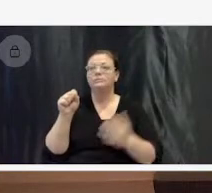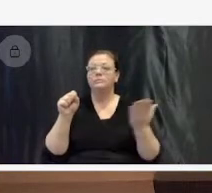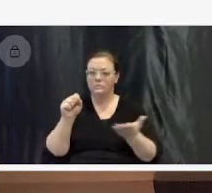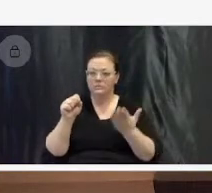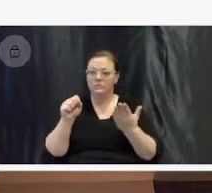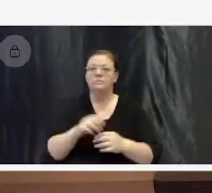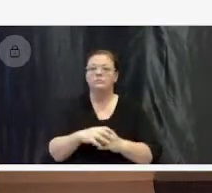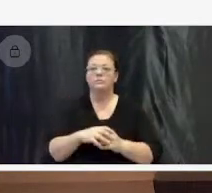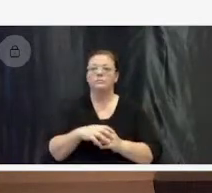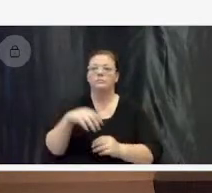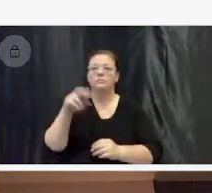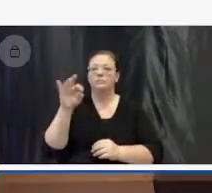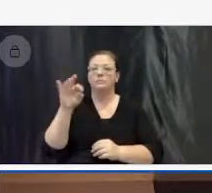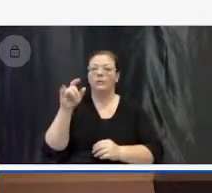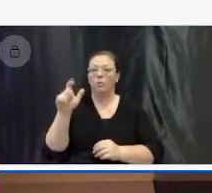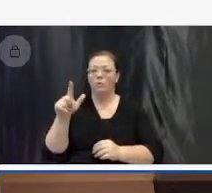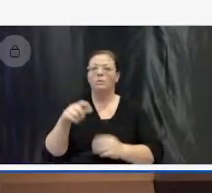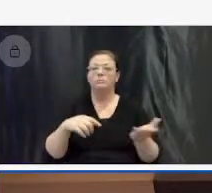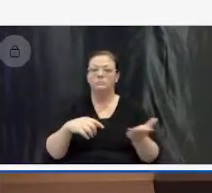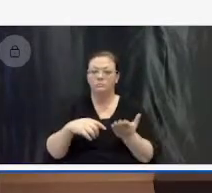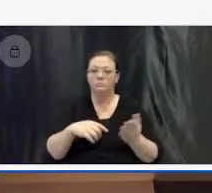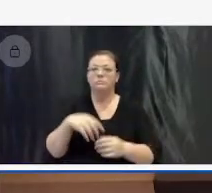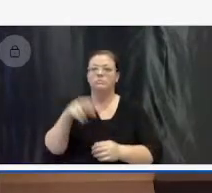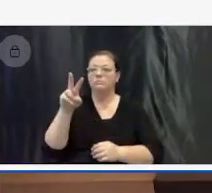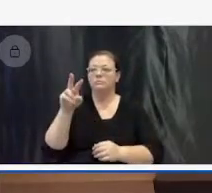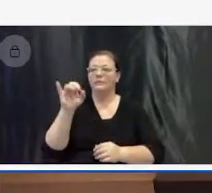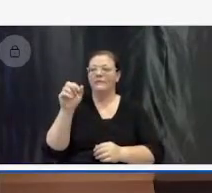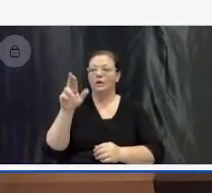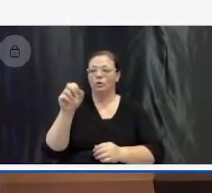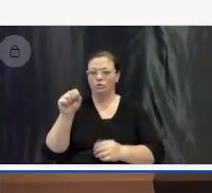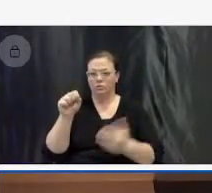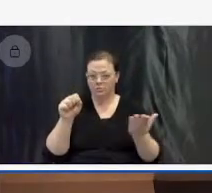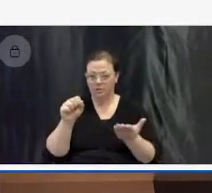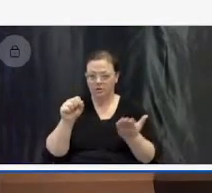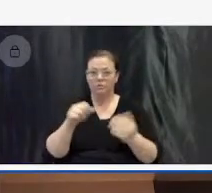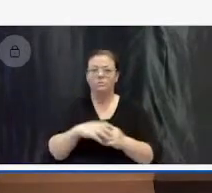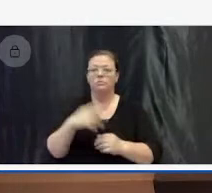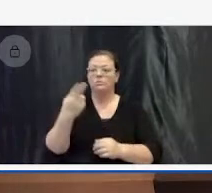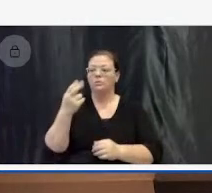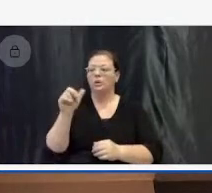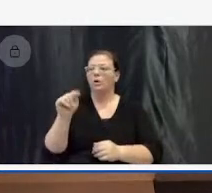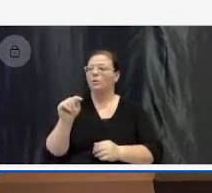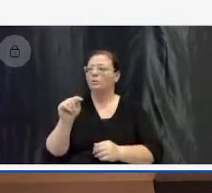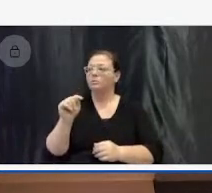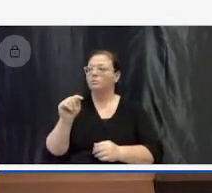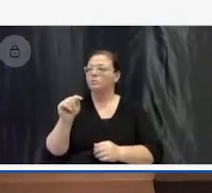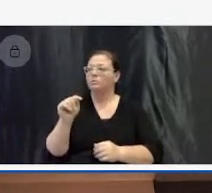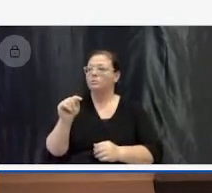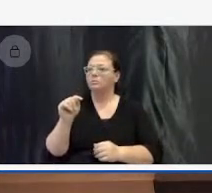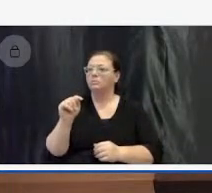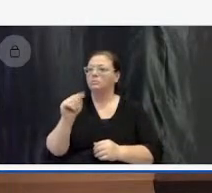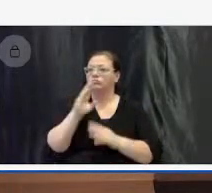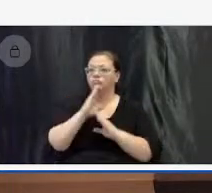Yes. Vogel, Yes. Vickers, Yes. Hart.